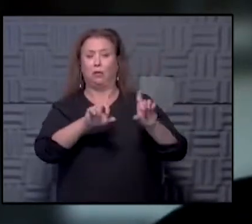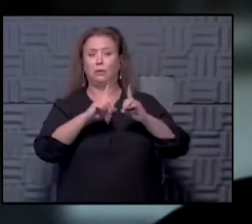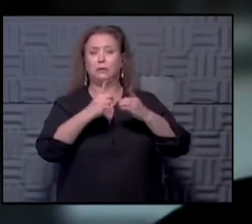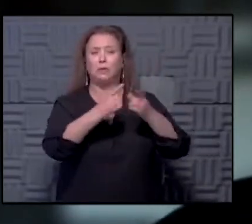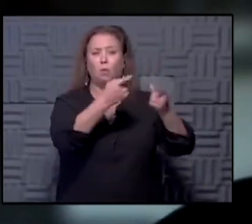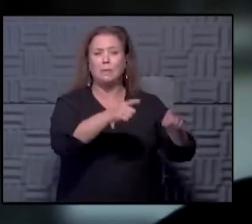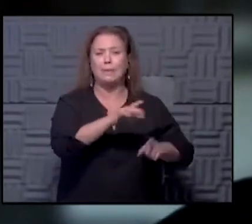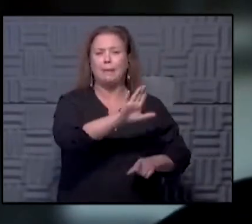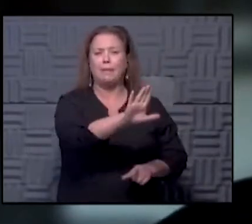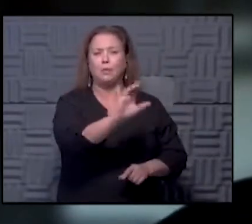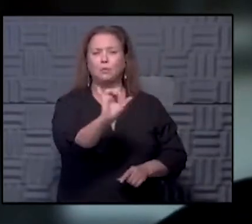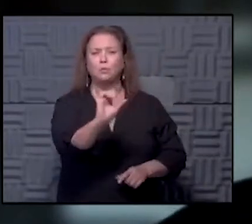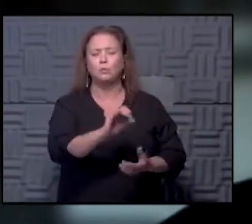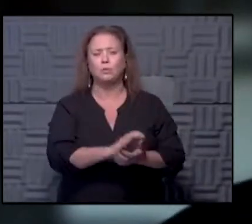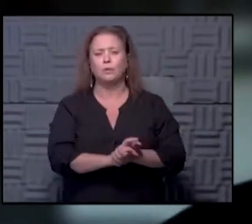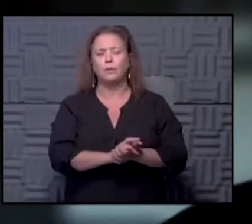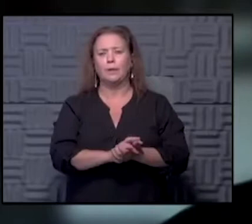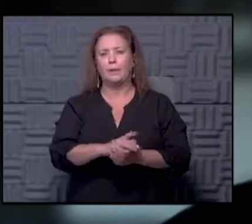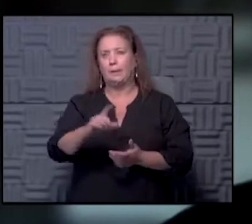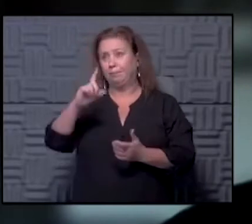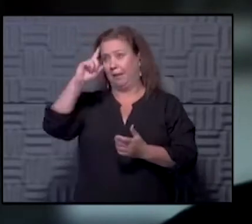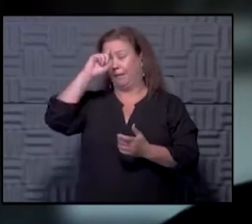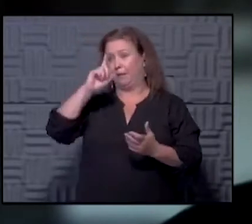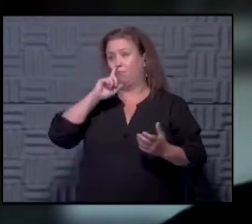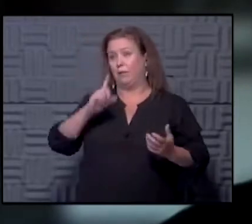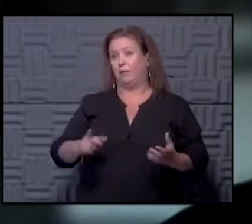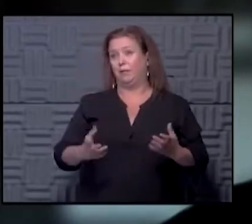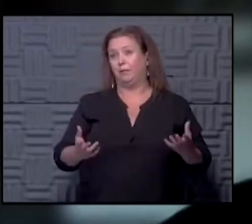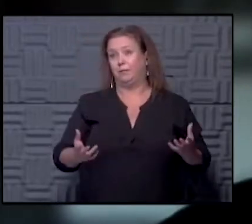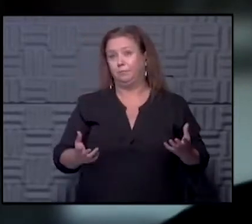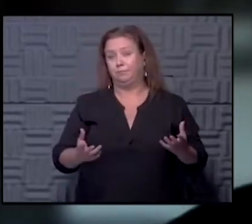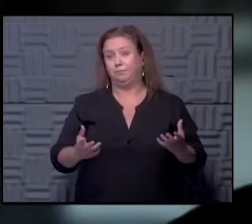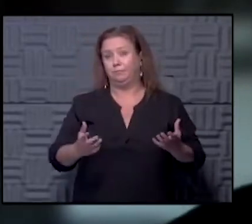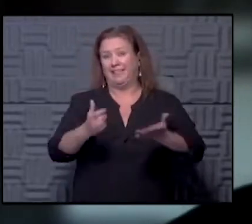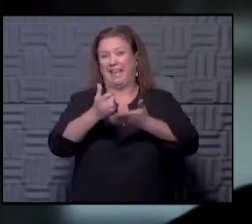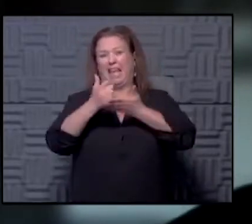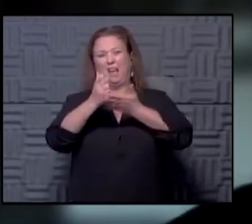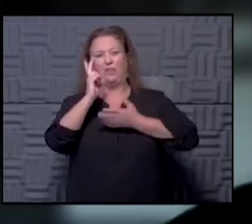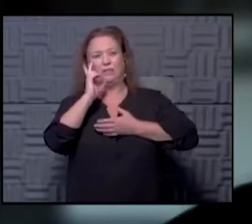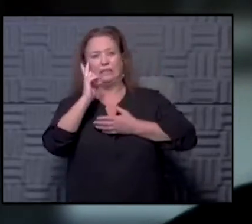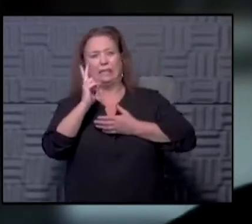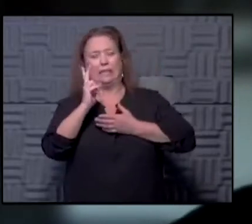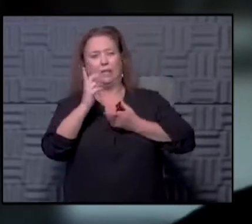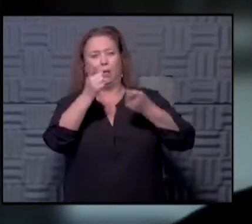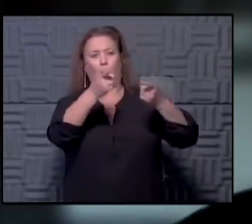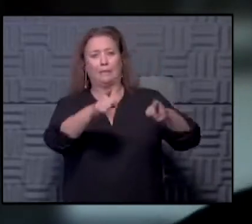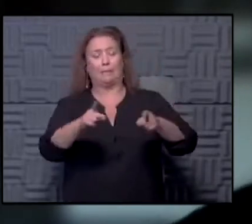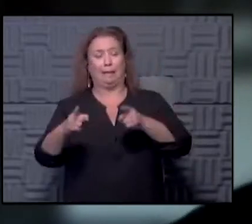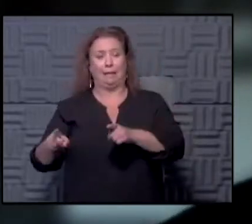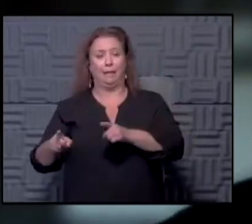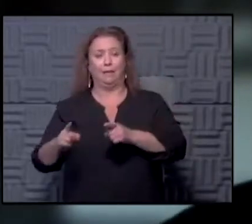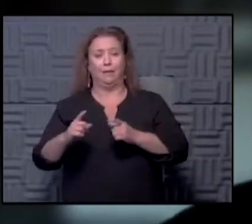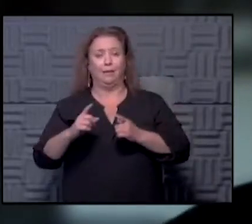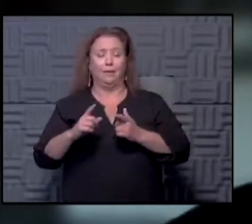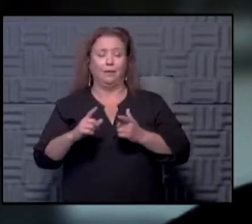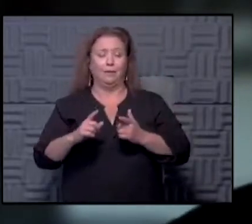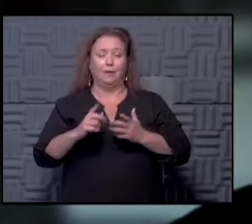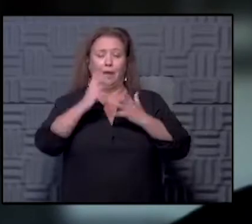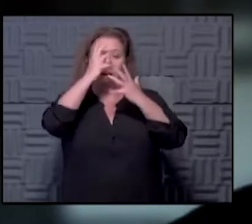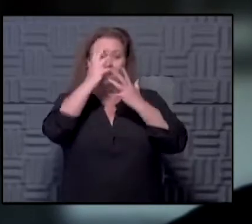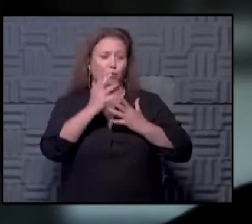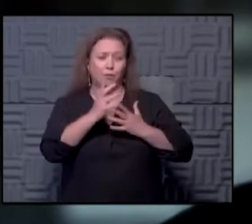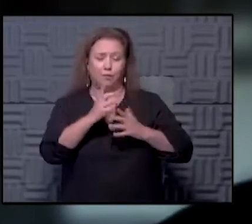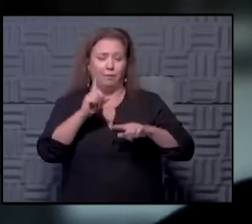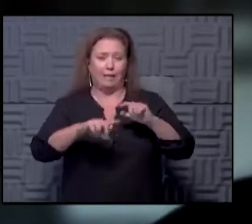that it's just really helpful to see what's out there. But unfortunately, we're not really getting the full